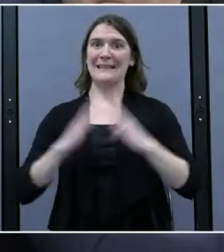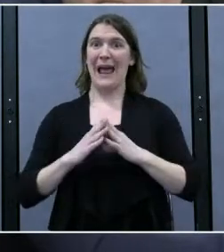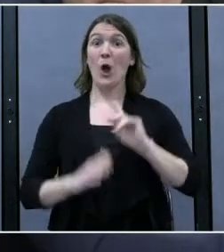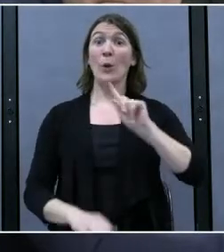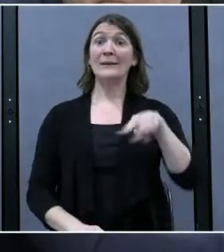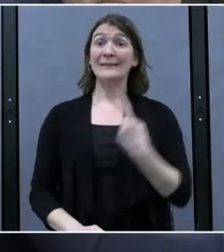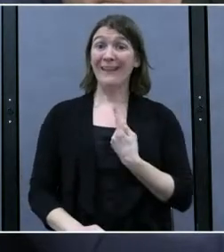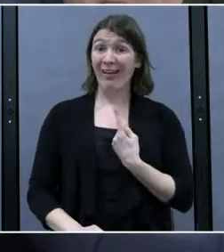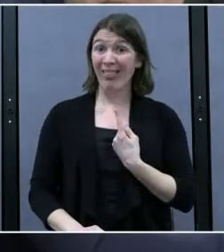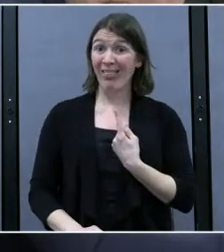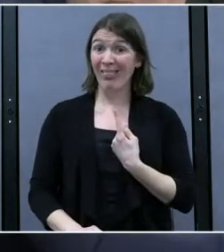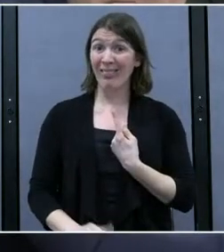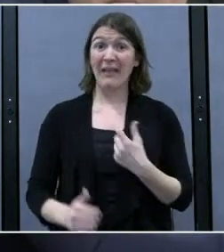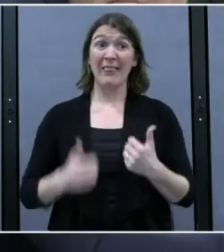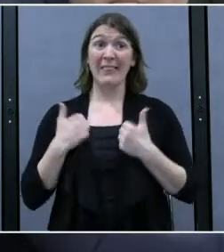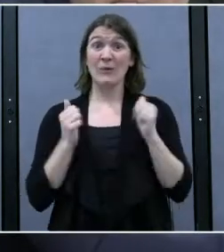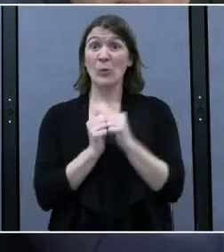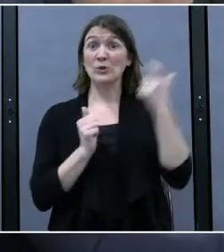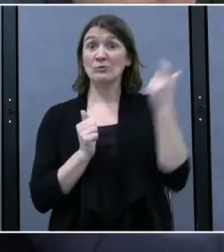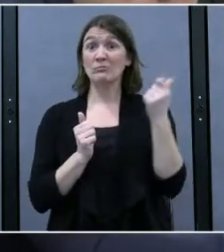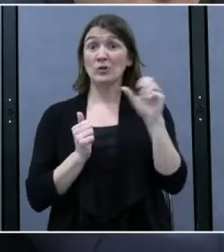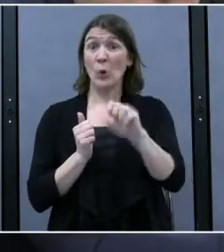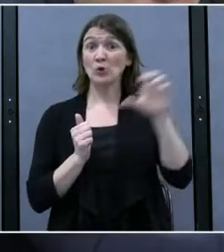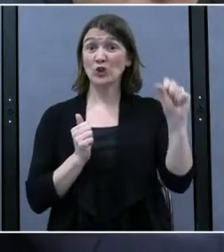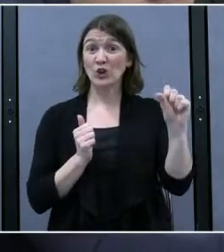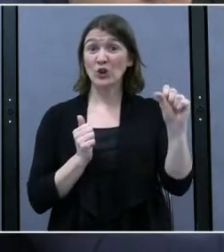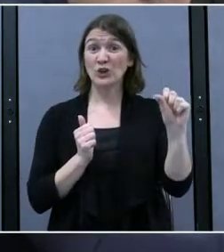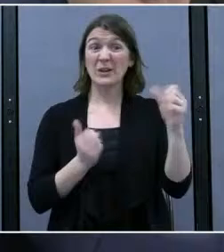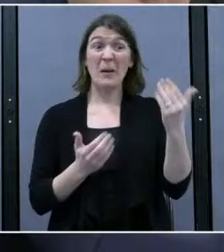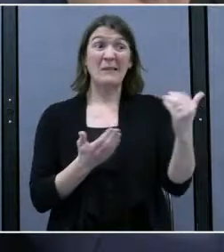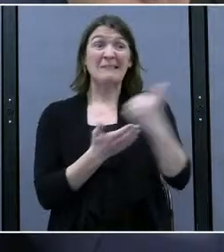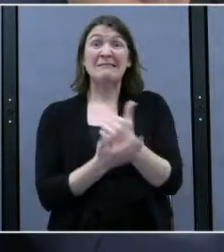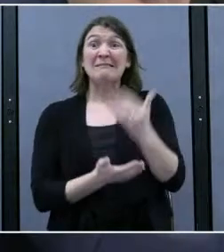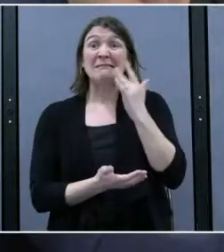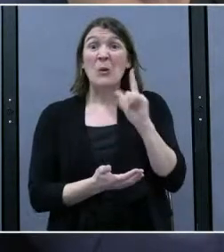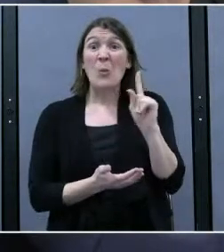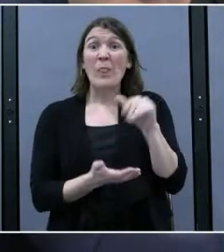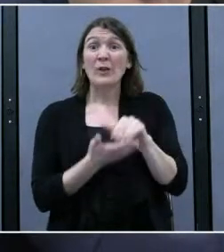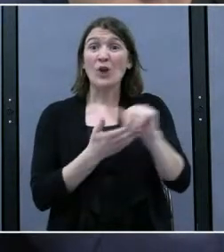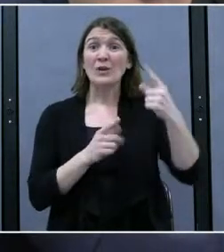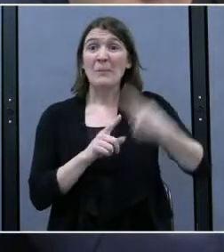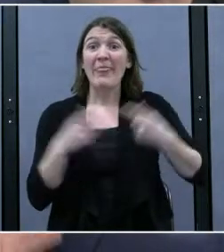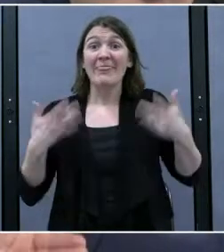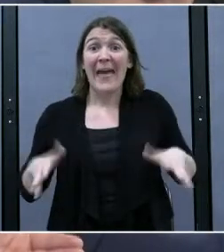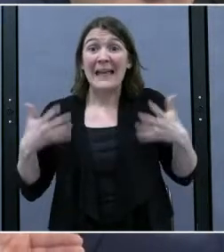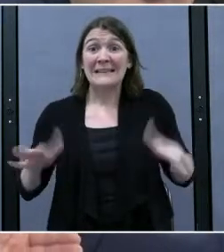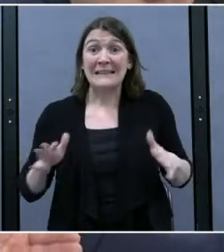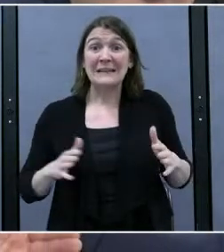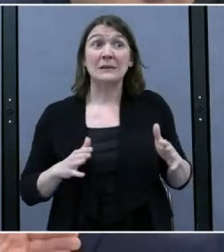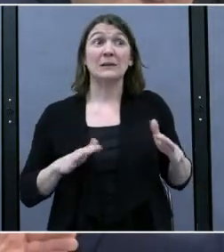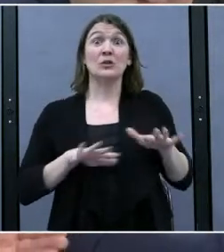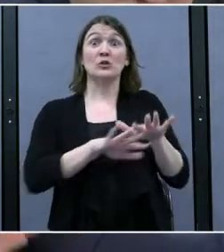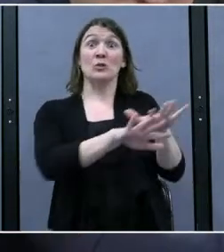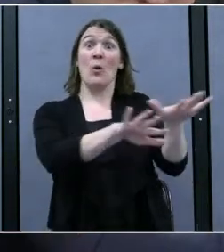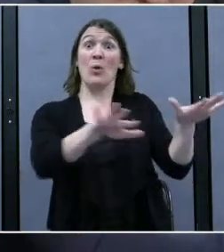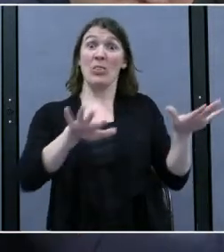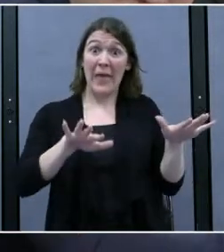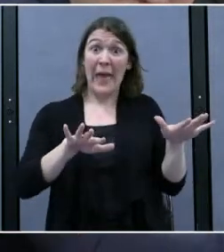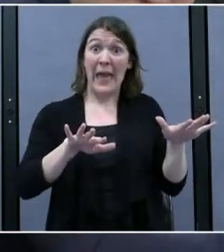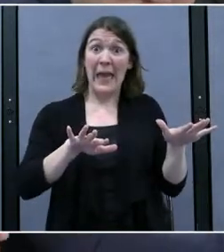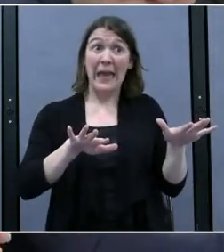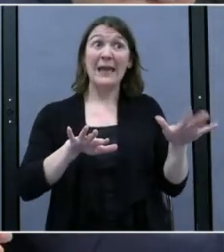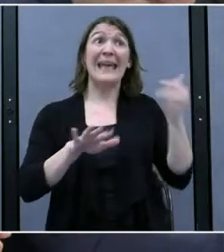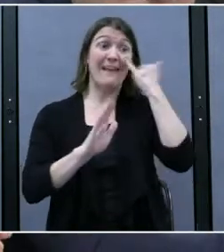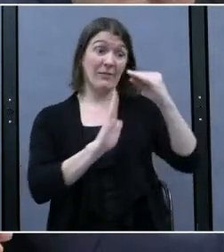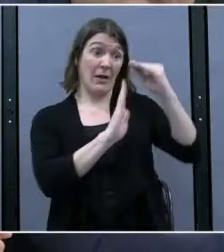single individuals living on Social Security of around about $1,000 a month. And as far as those people are concerned, provided that